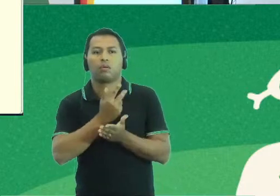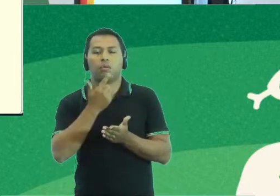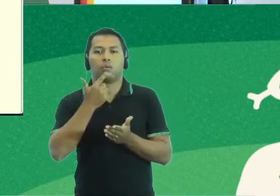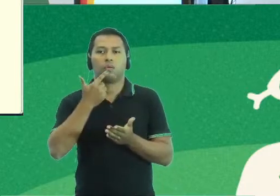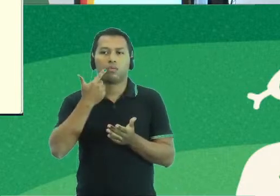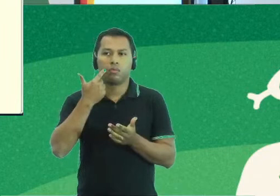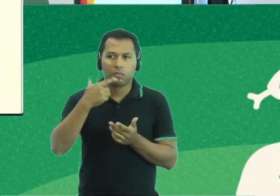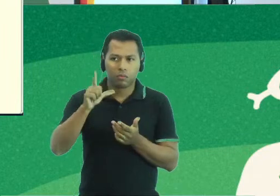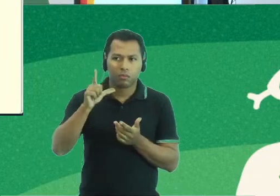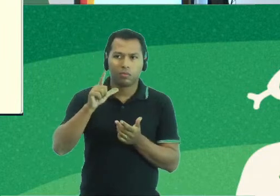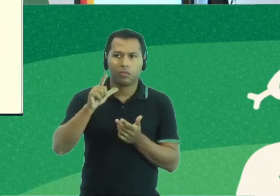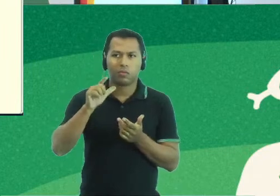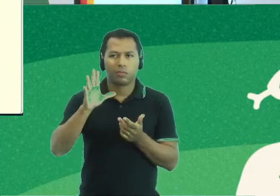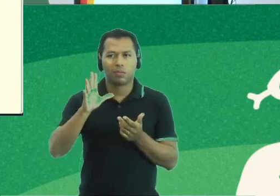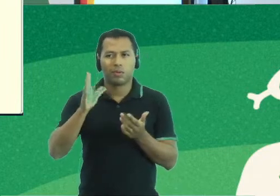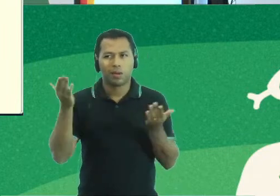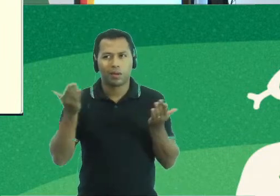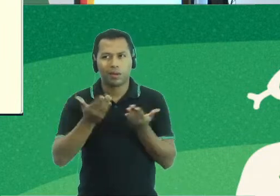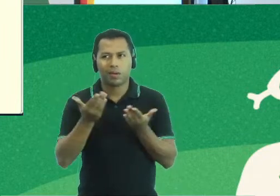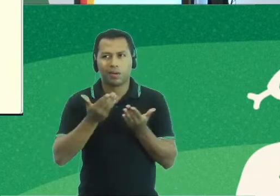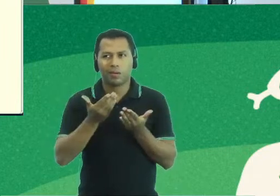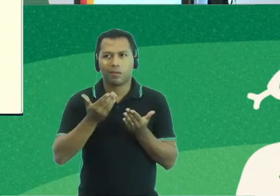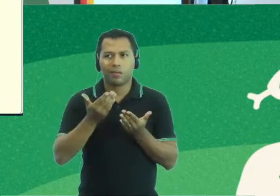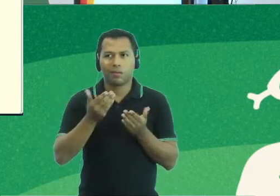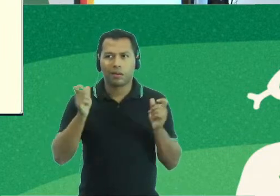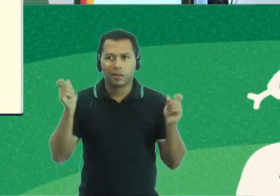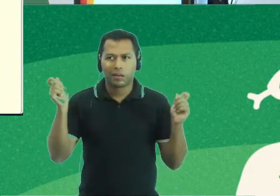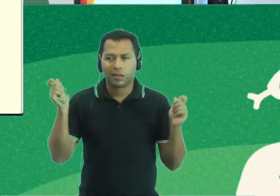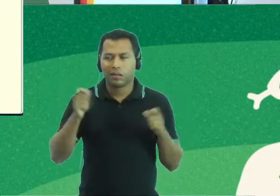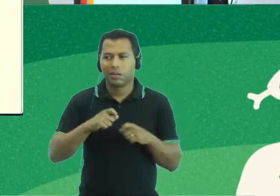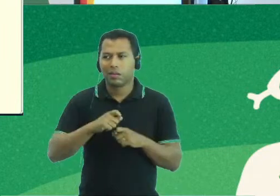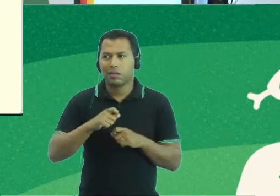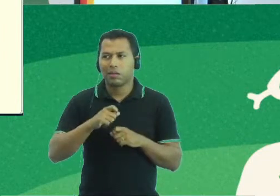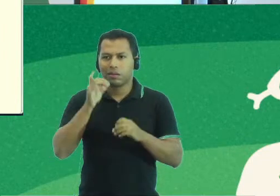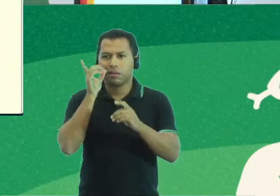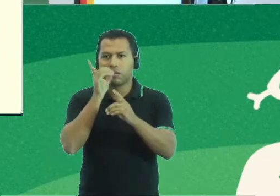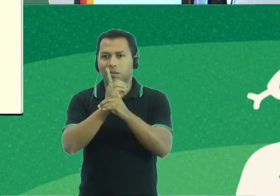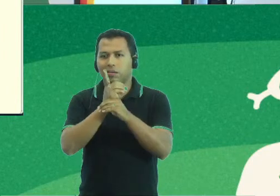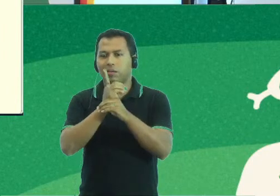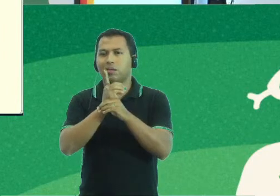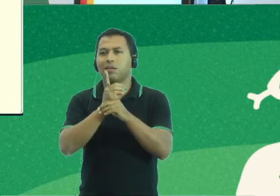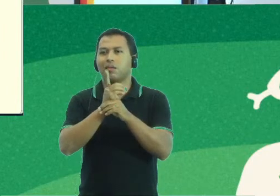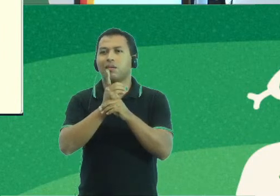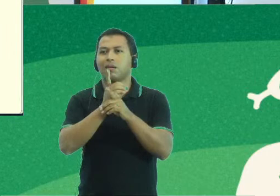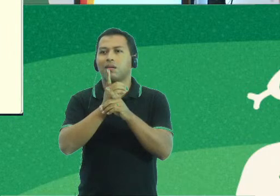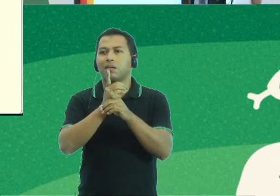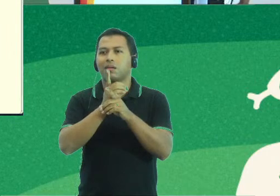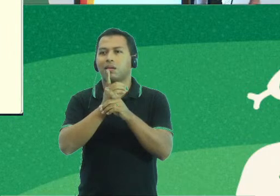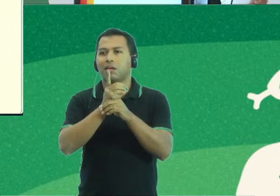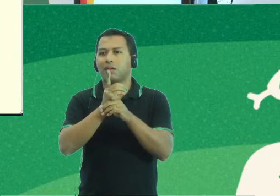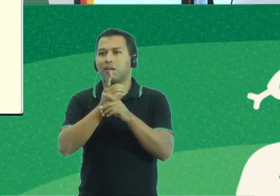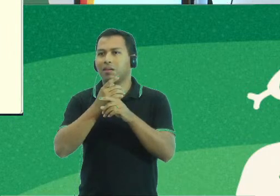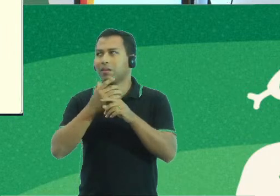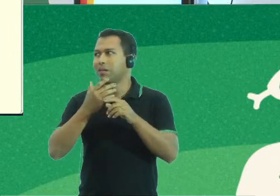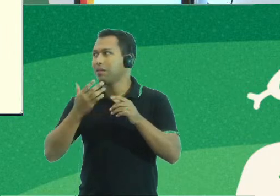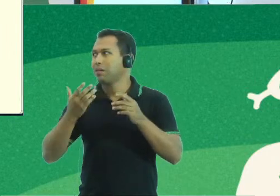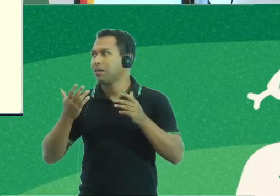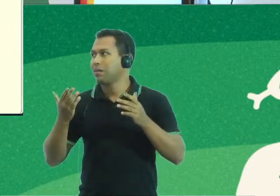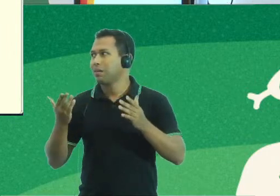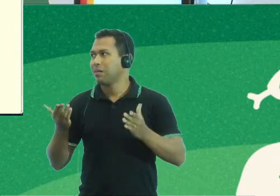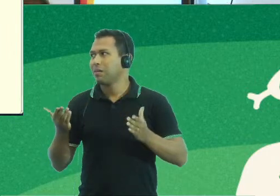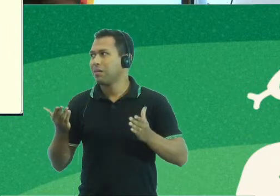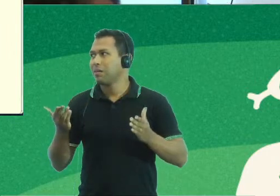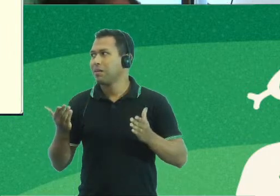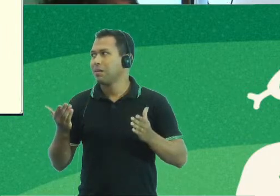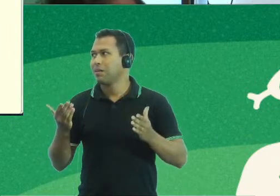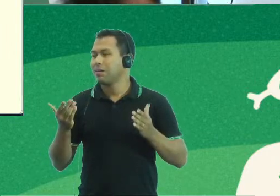18, type error, arrow object. Oh, now I see what you were saying. I put the parentheses. I thought you were saying I was